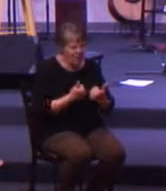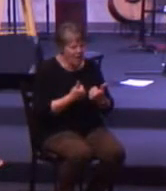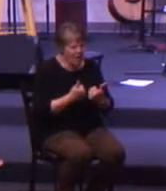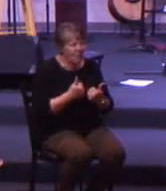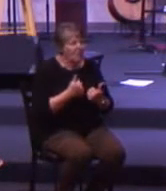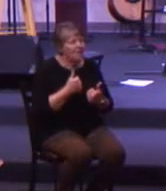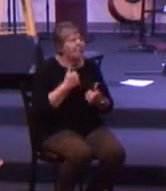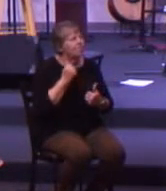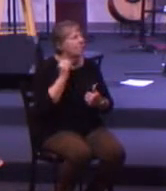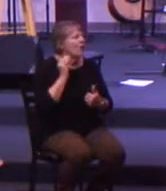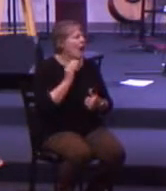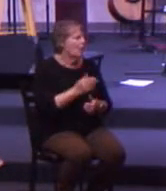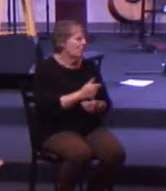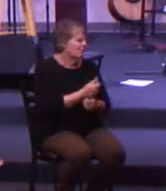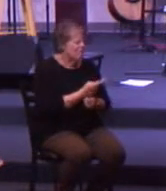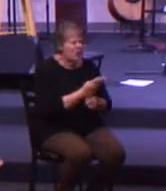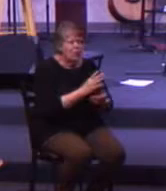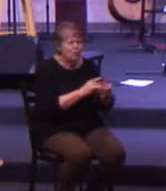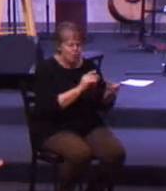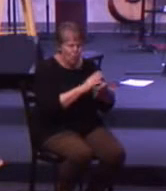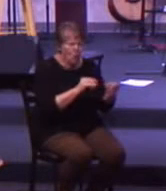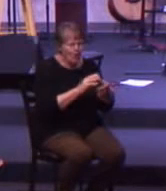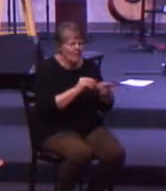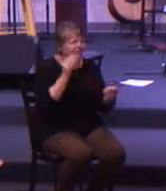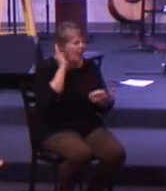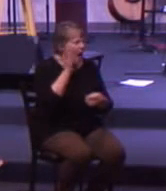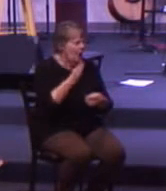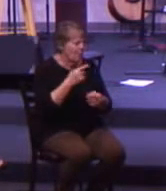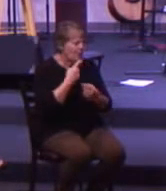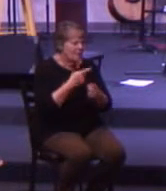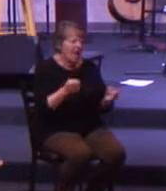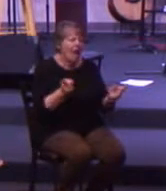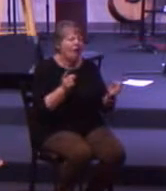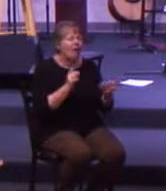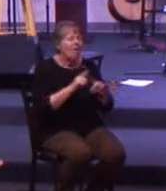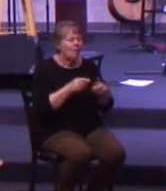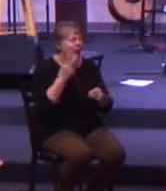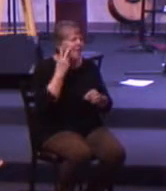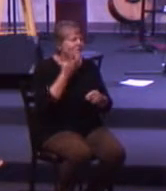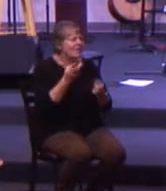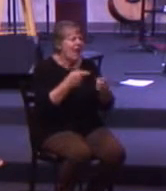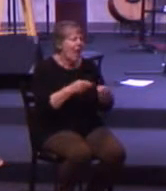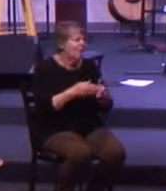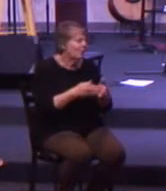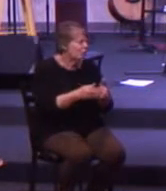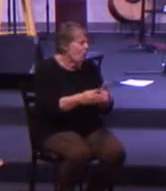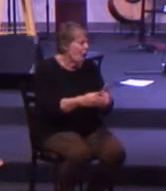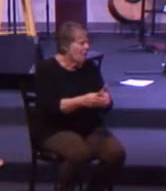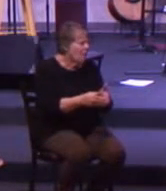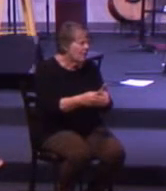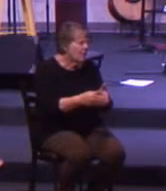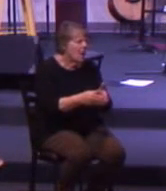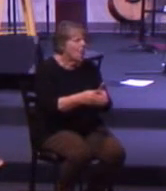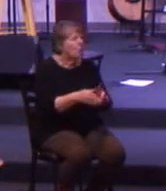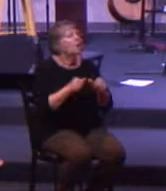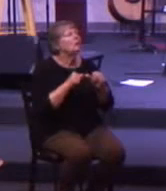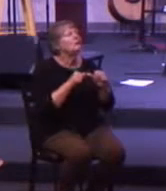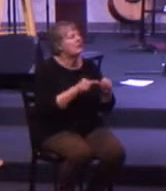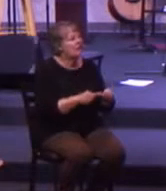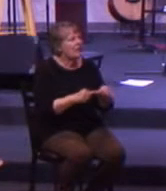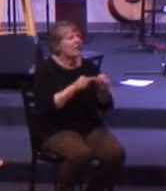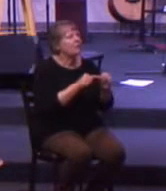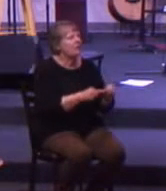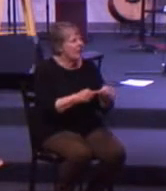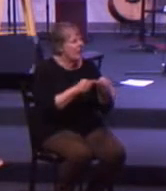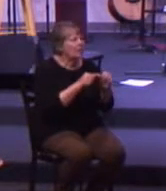have shared with me in the past couple weeks about this. I've seen this story played out in too many lives where we keep looking to the wrong place to